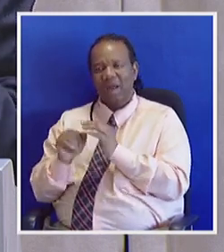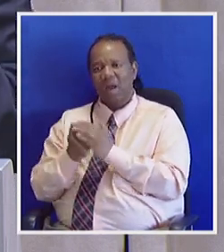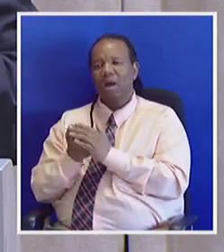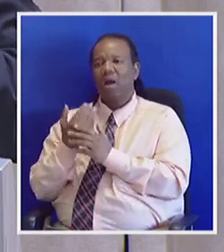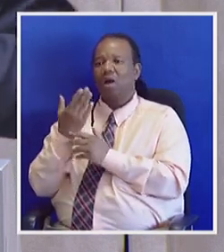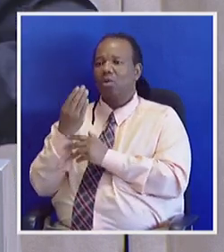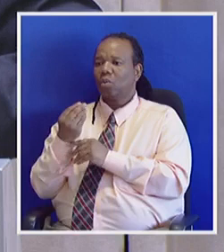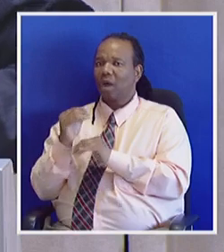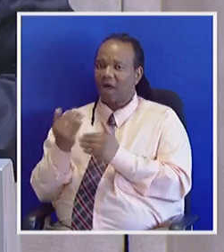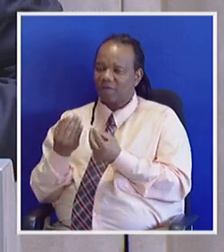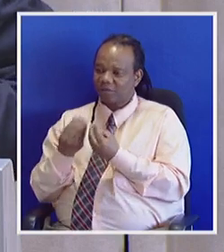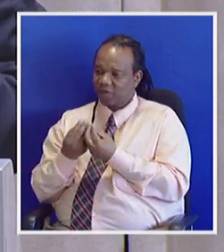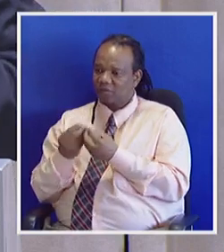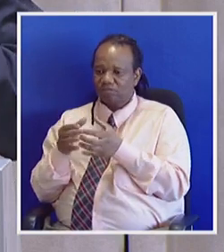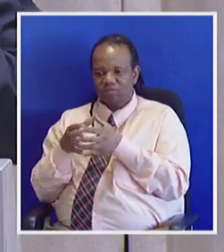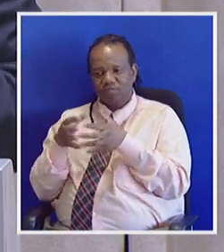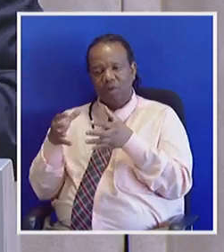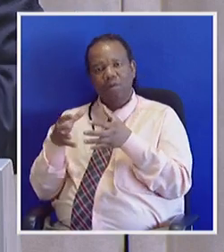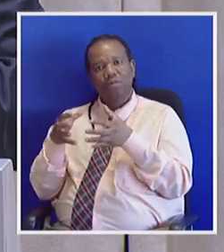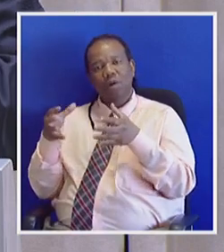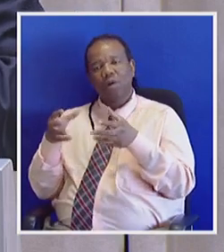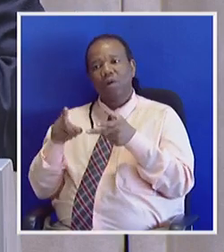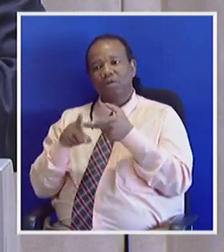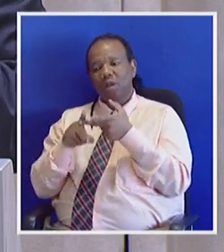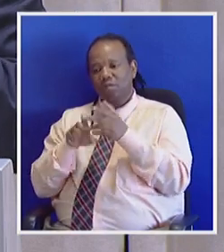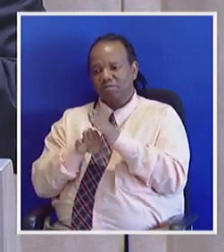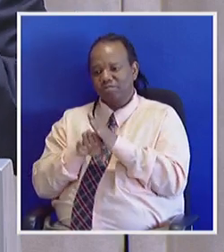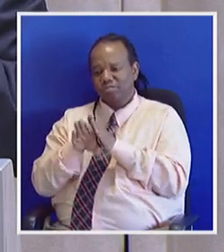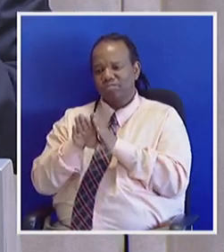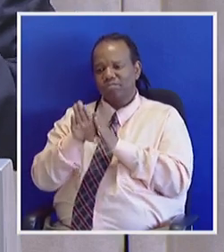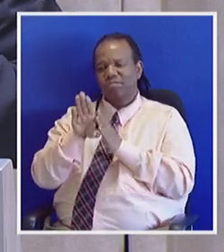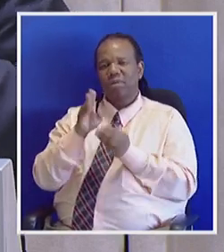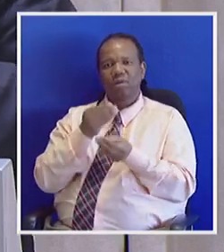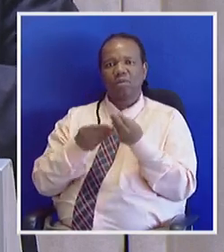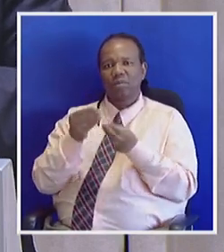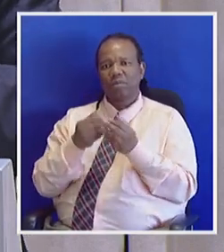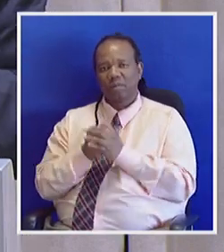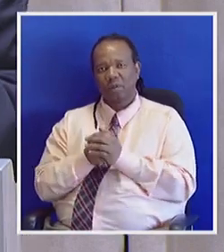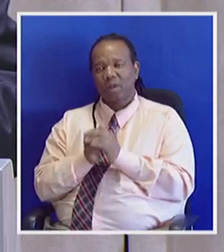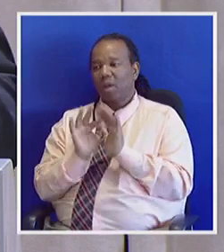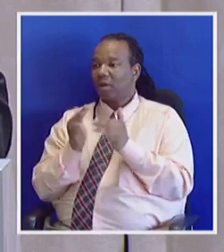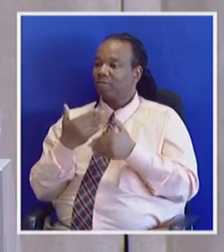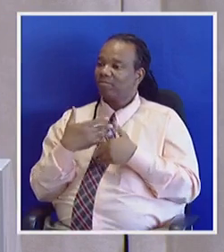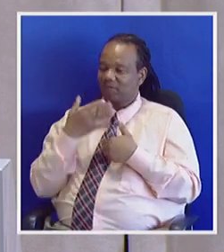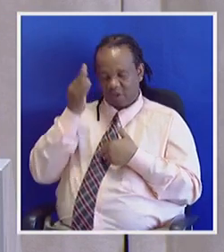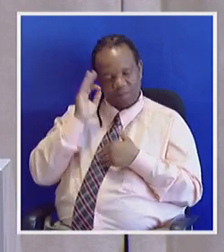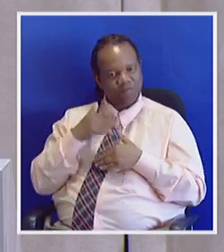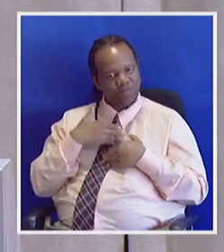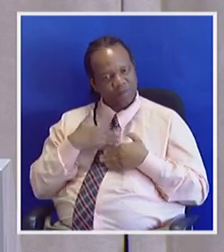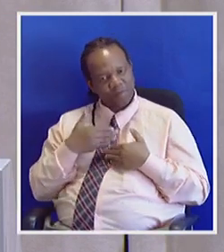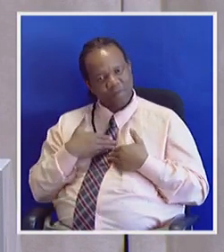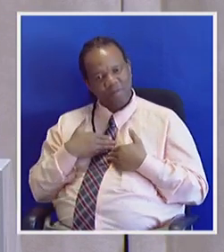the needle and to move our economy forward. What is pleasing with what government is focusing